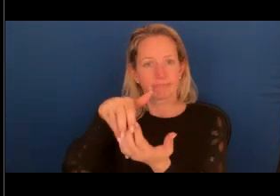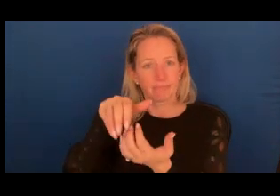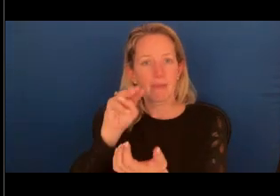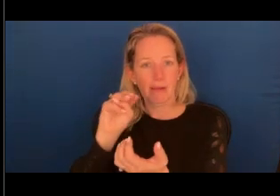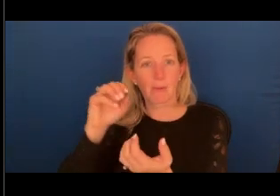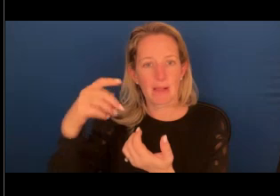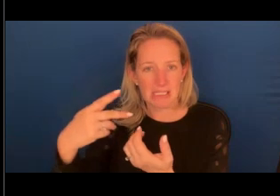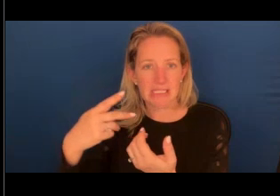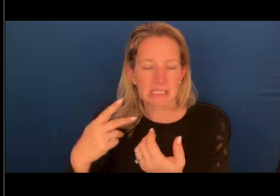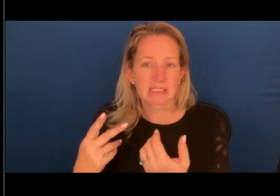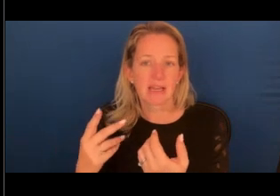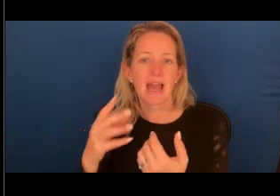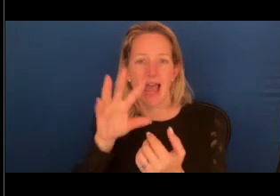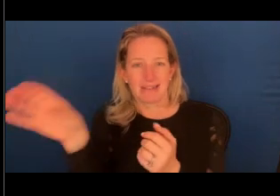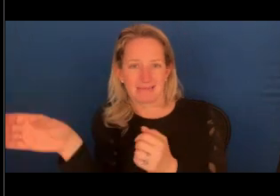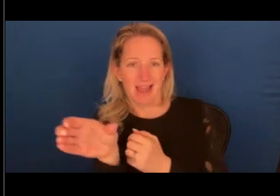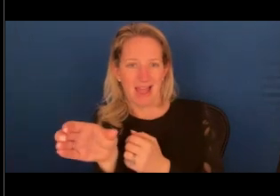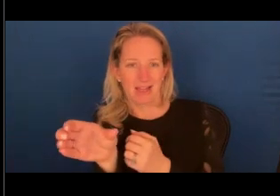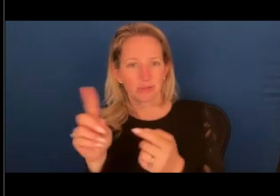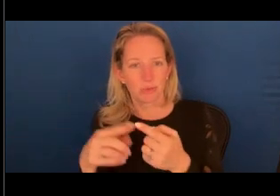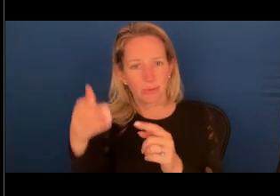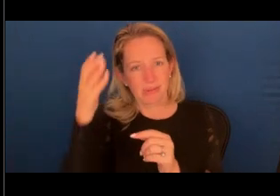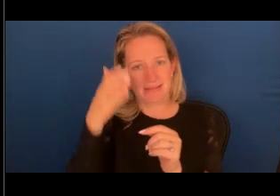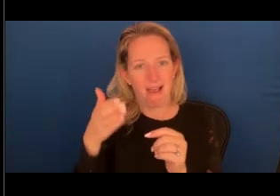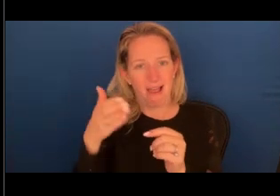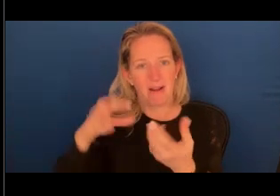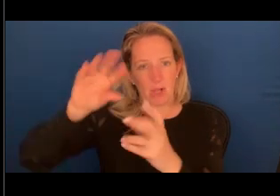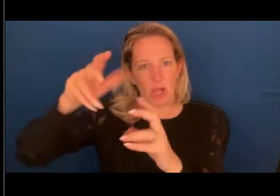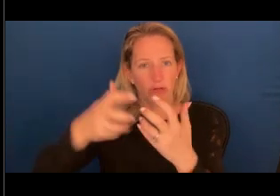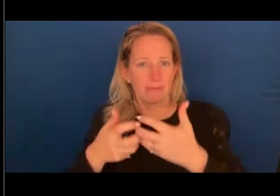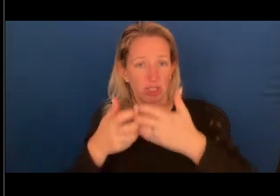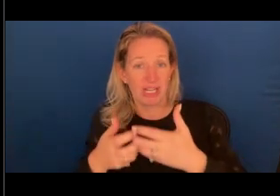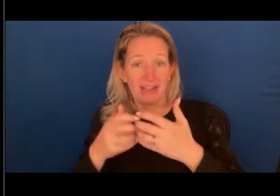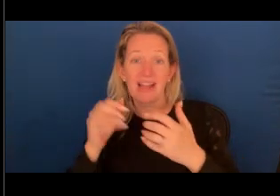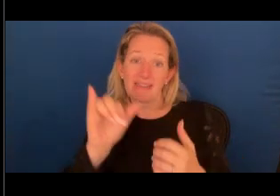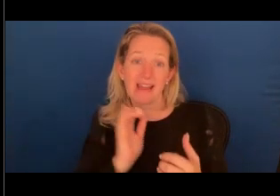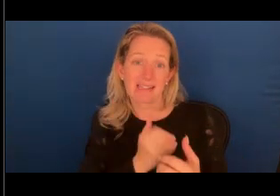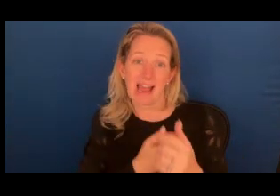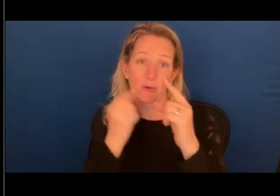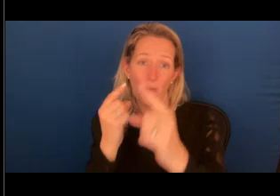part of the laundry machine. That is our goal in this project. Thank you very much.